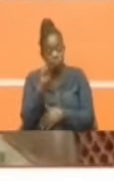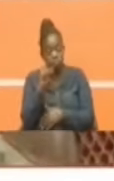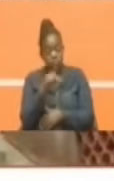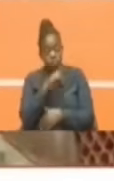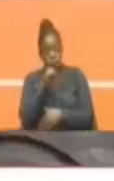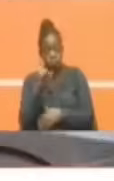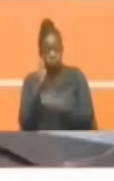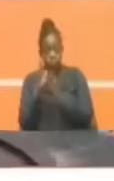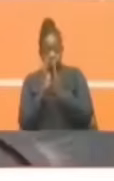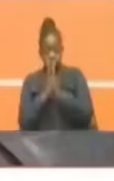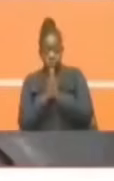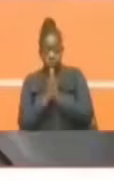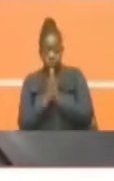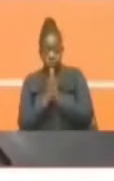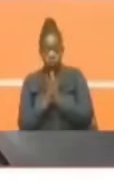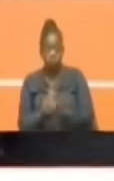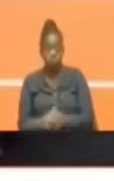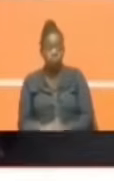erosilo kumusabira